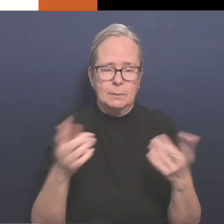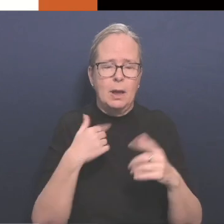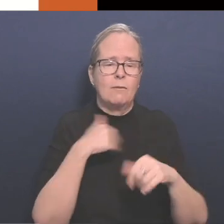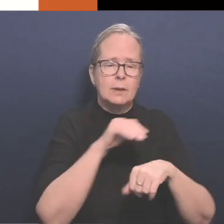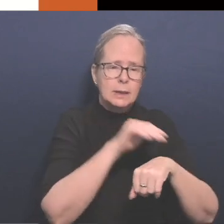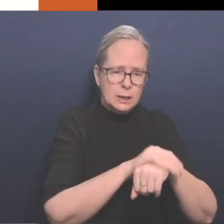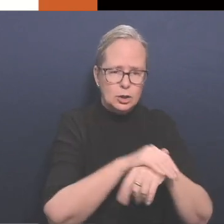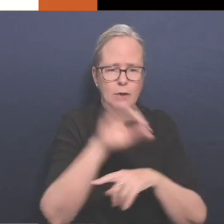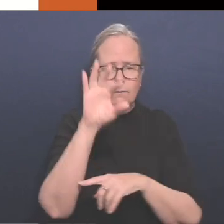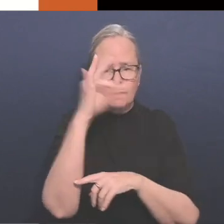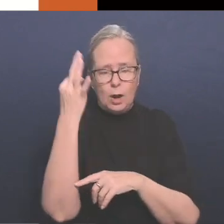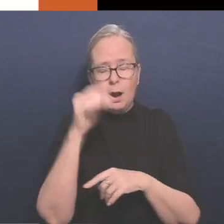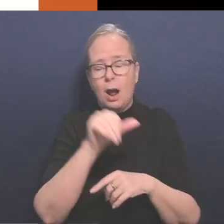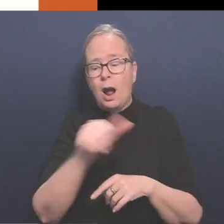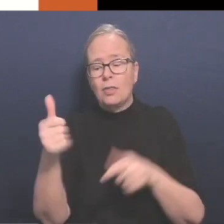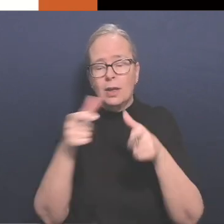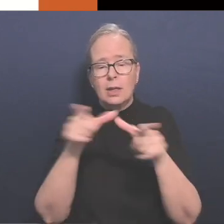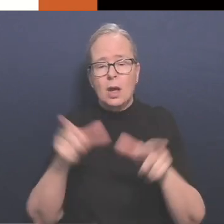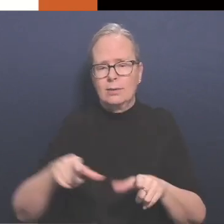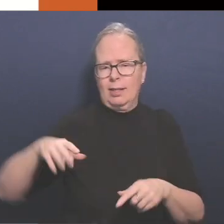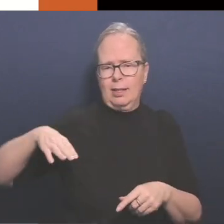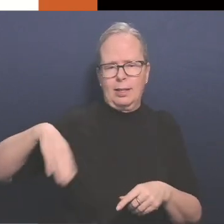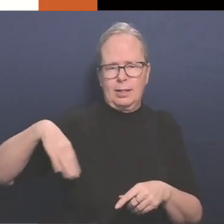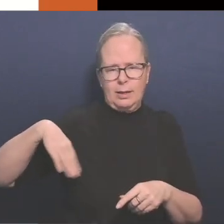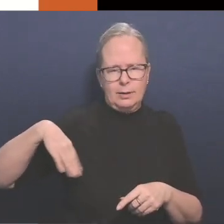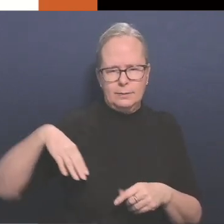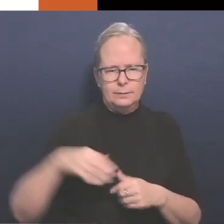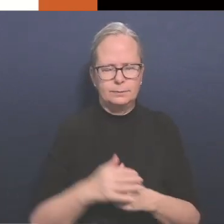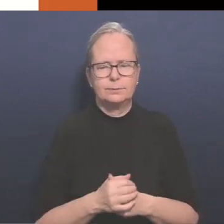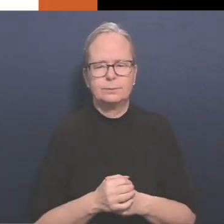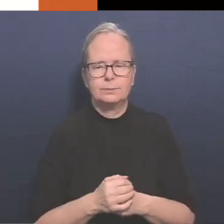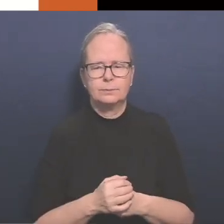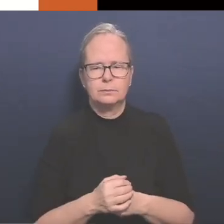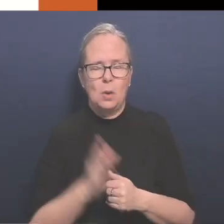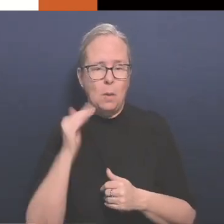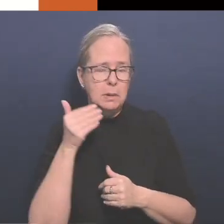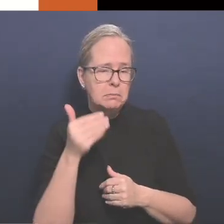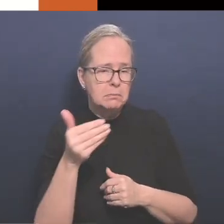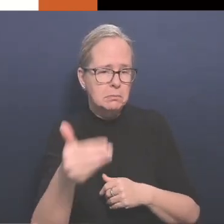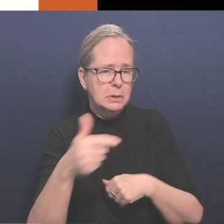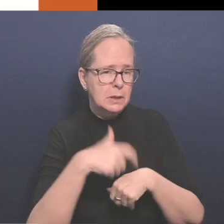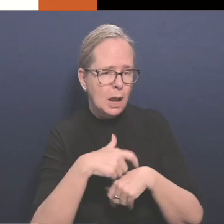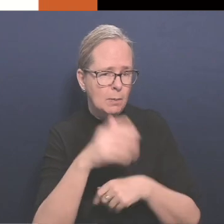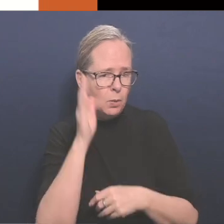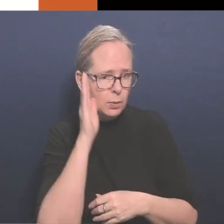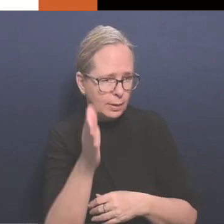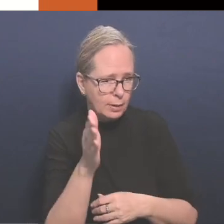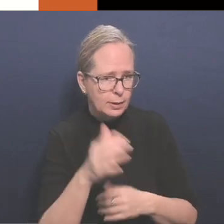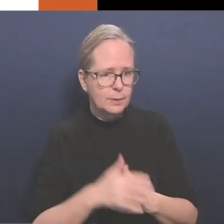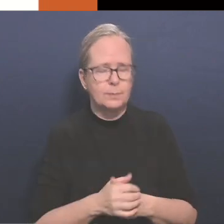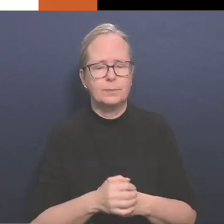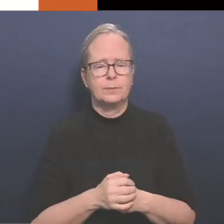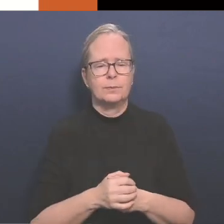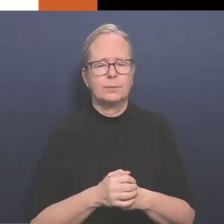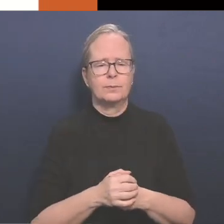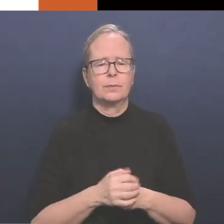will answer the questions that he goes through the questionnaire as though I'm Aisha. So over to you, David.